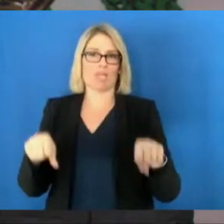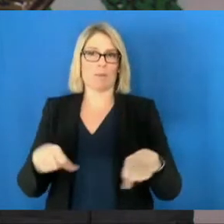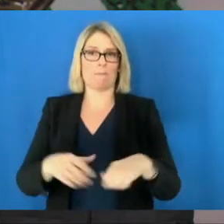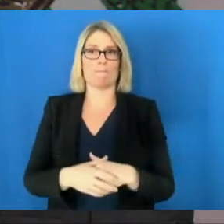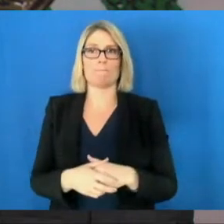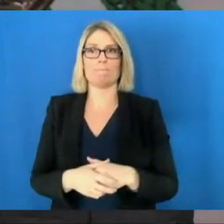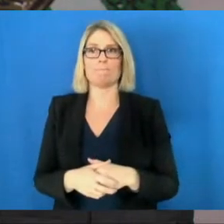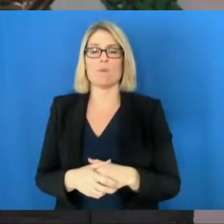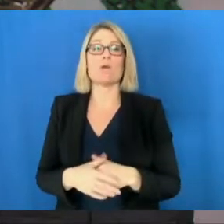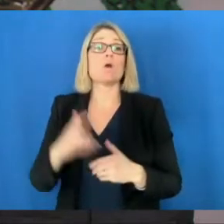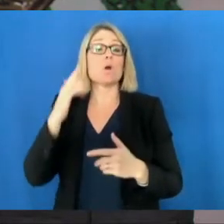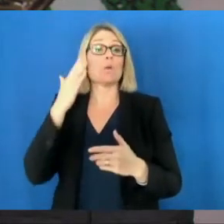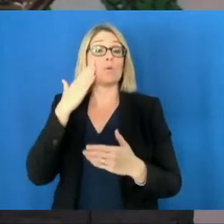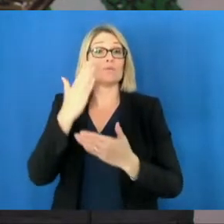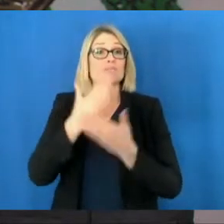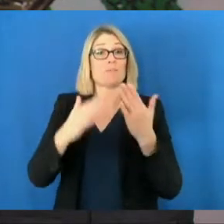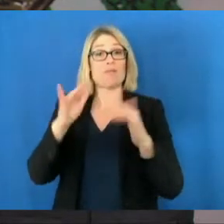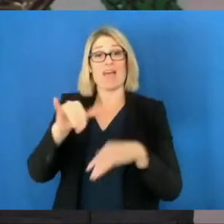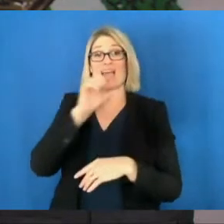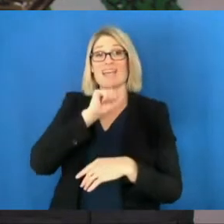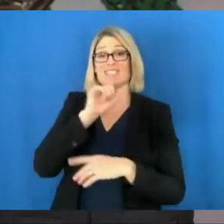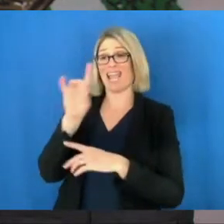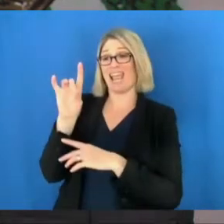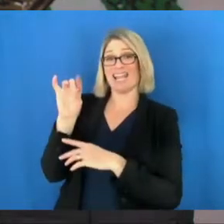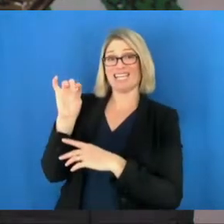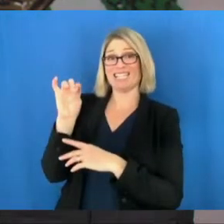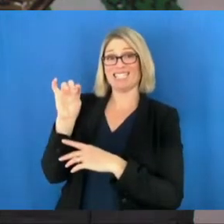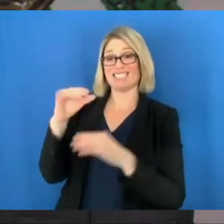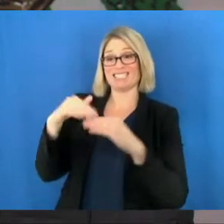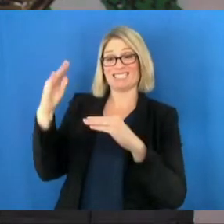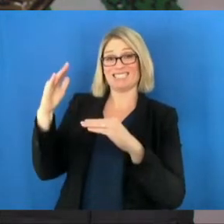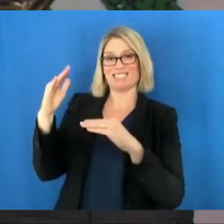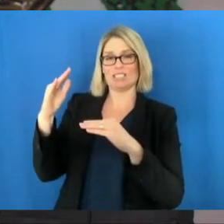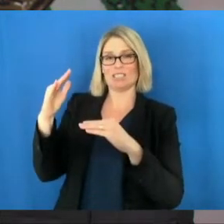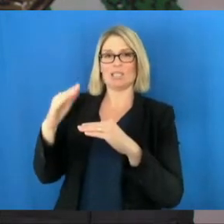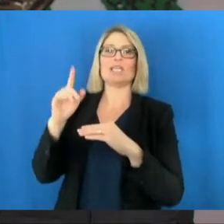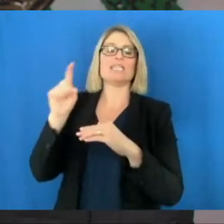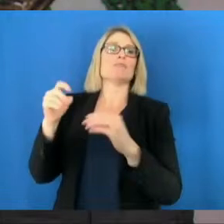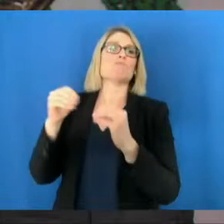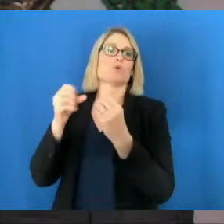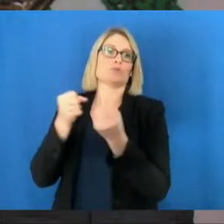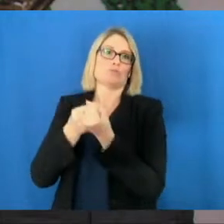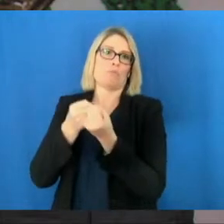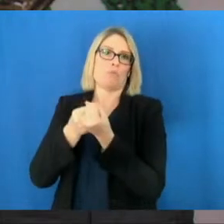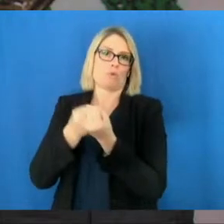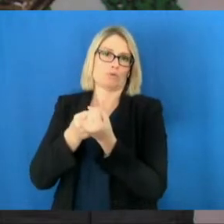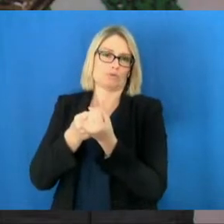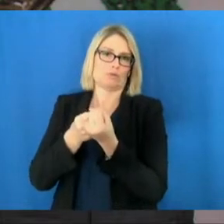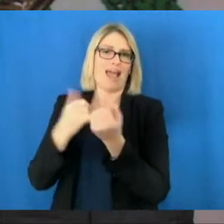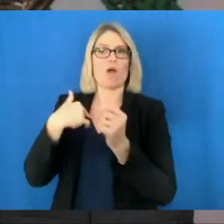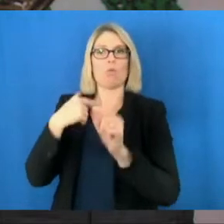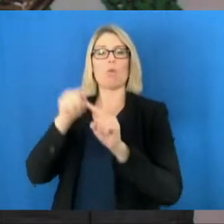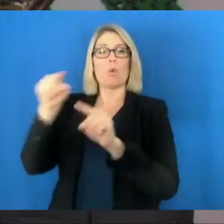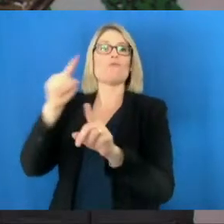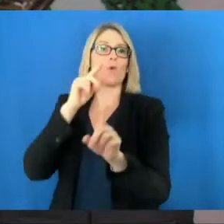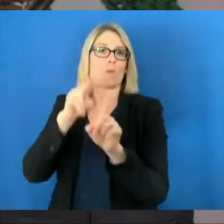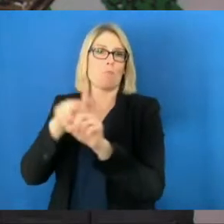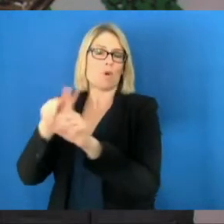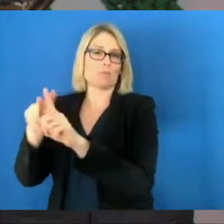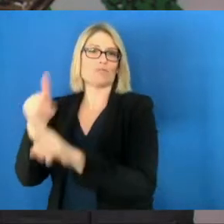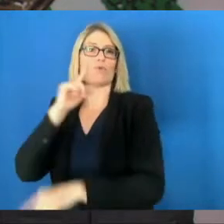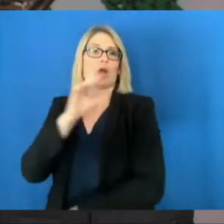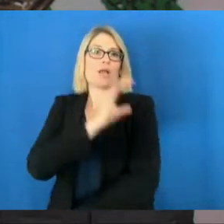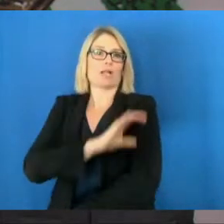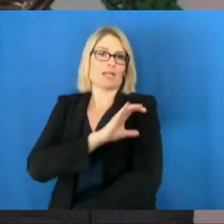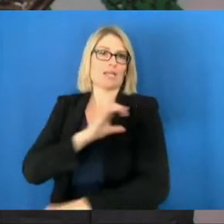of the individuals in that age category do require support to getting them to medical appointments and clinic appointments,